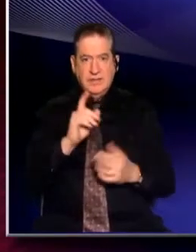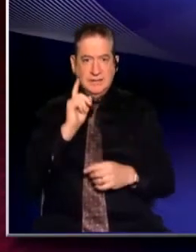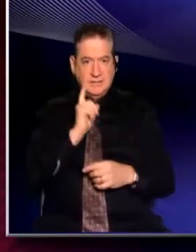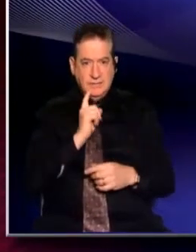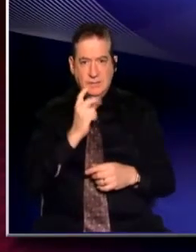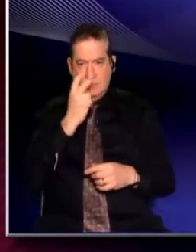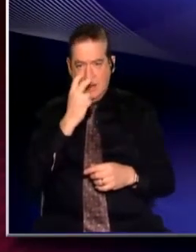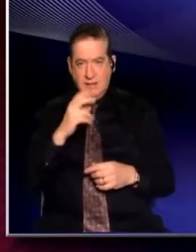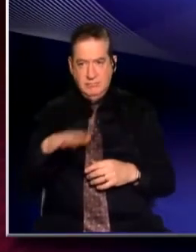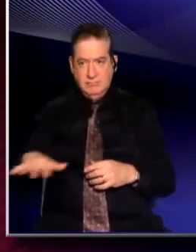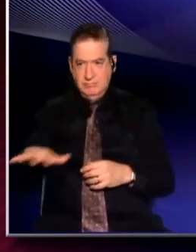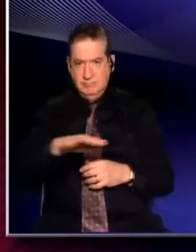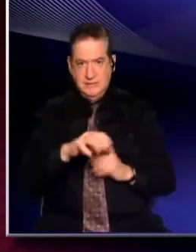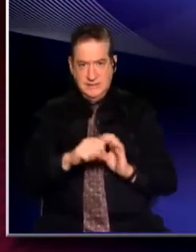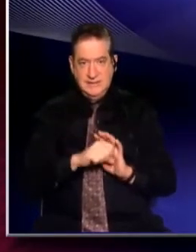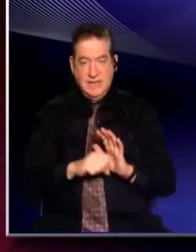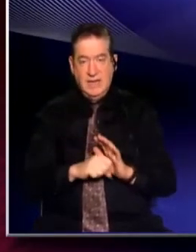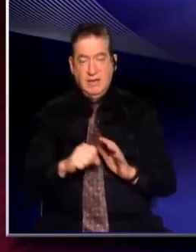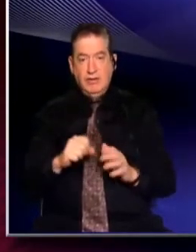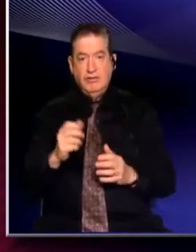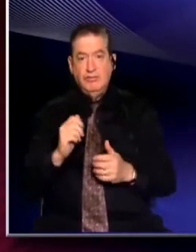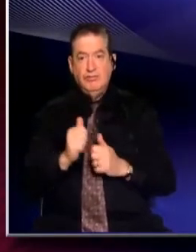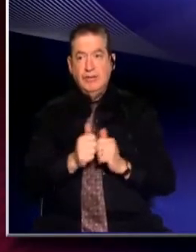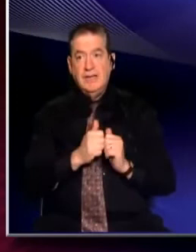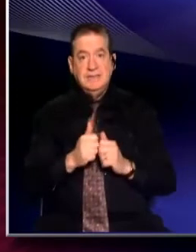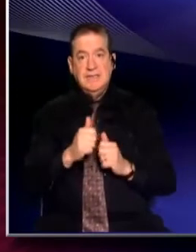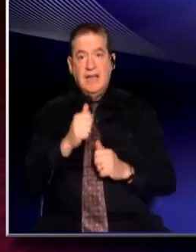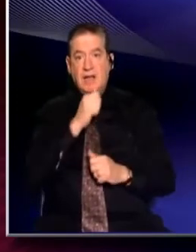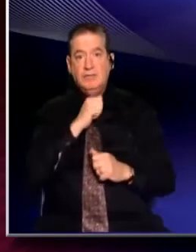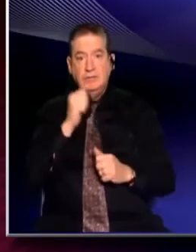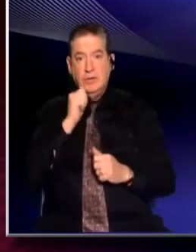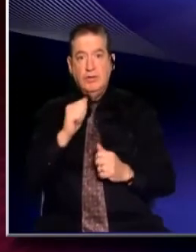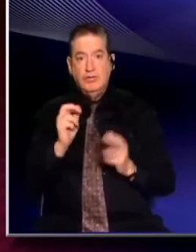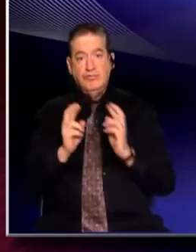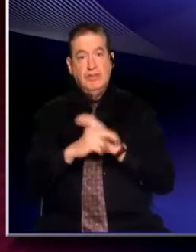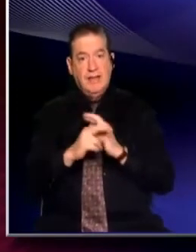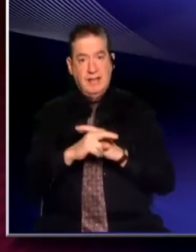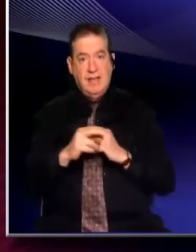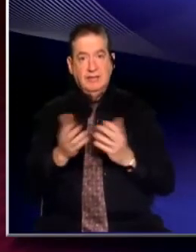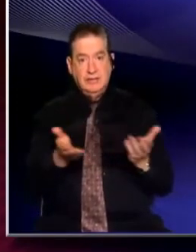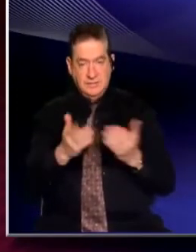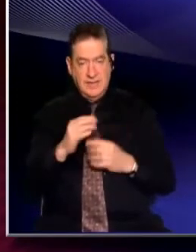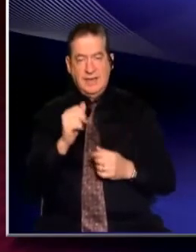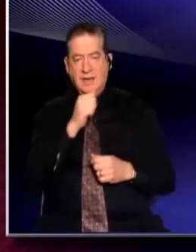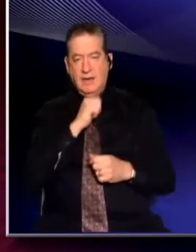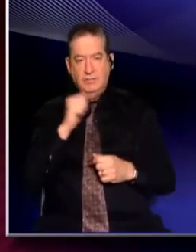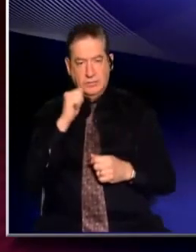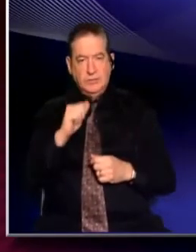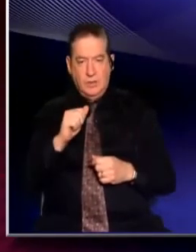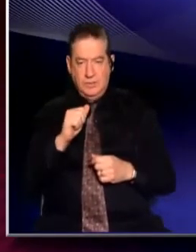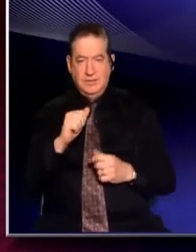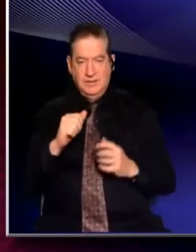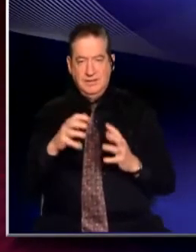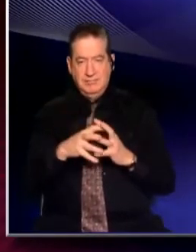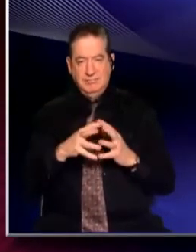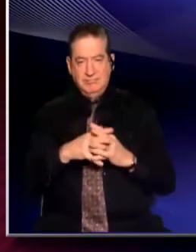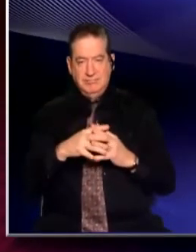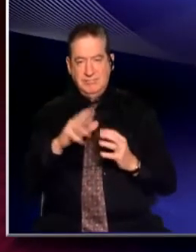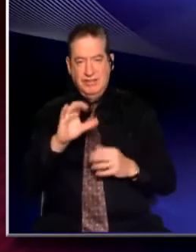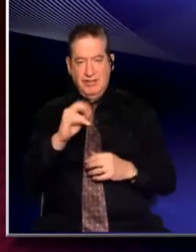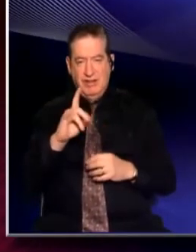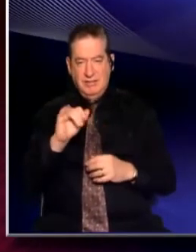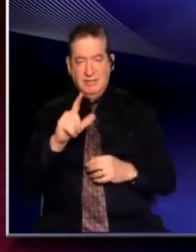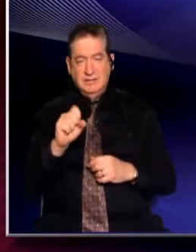state. The race was sponsored by the Arizona Relay Services as well as the Arizona Cardinals, and it was very well attended